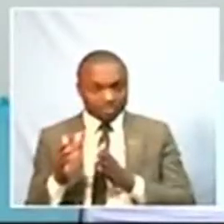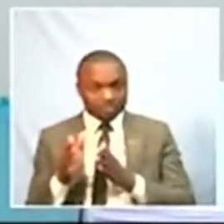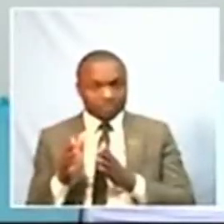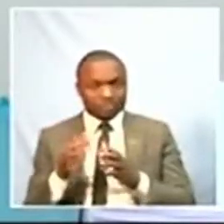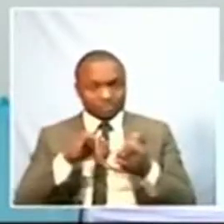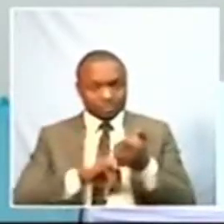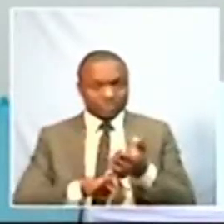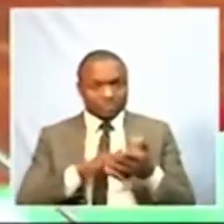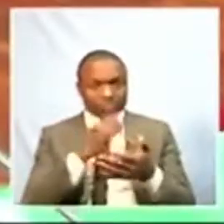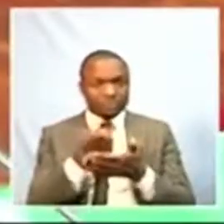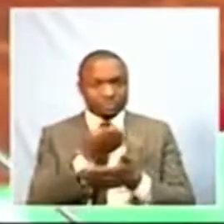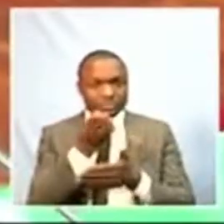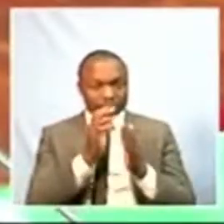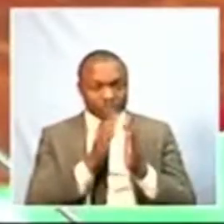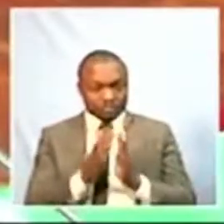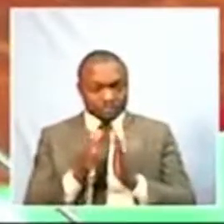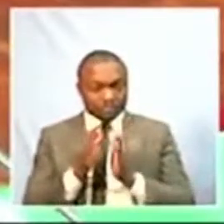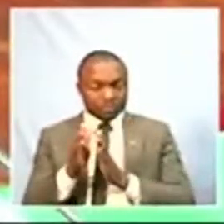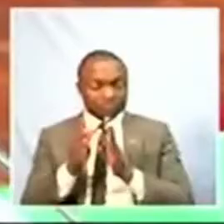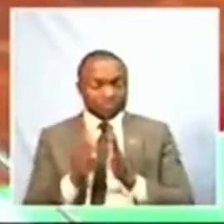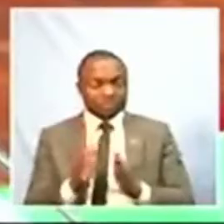confirm on the registers. Social planner.